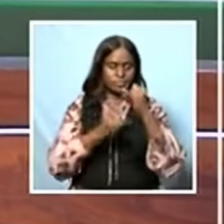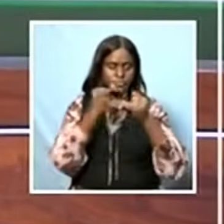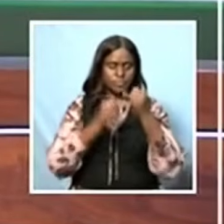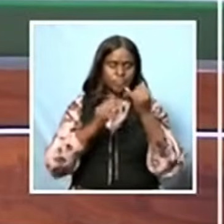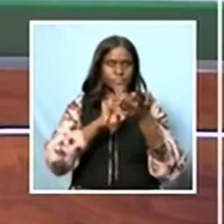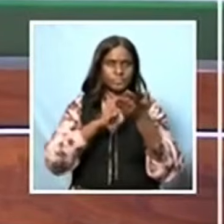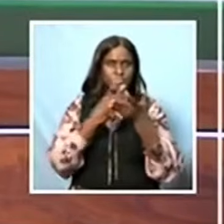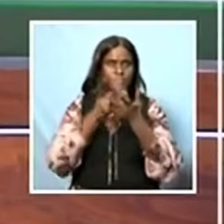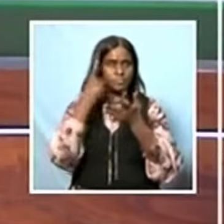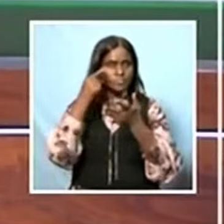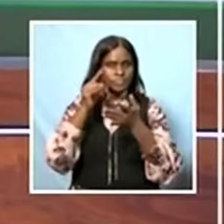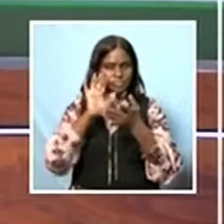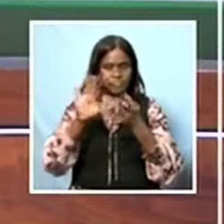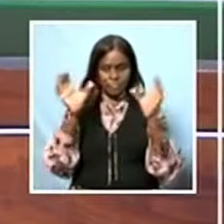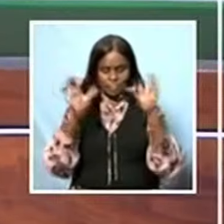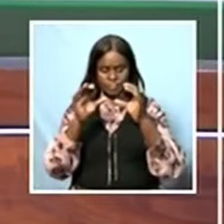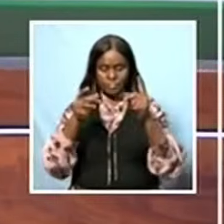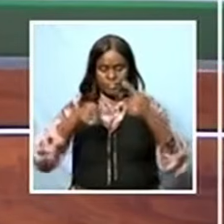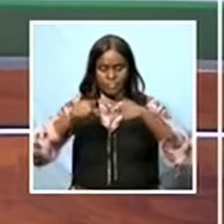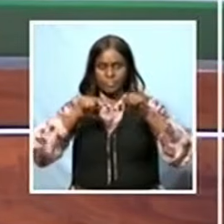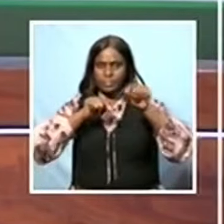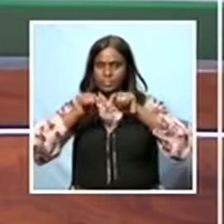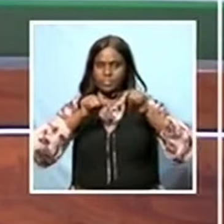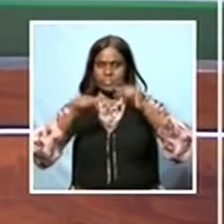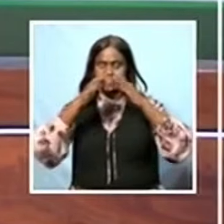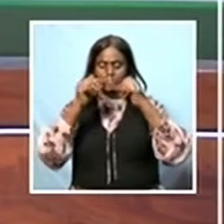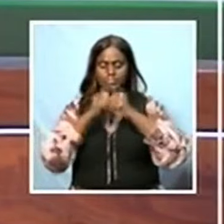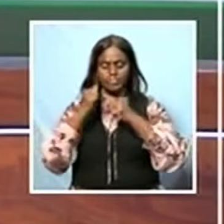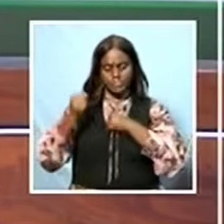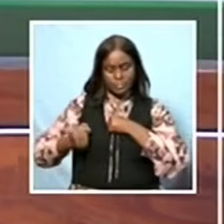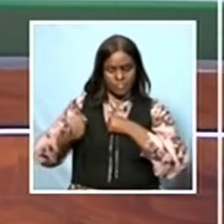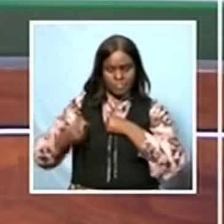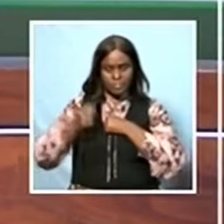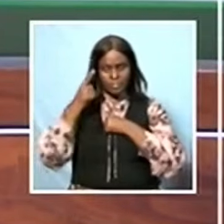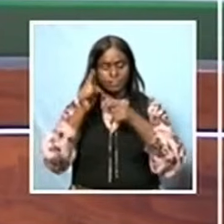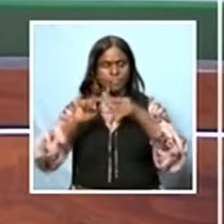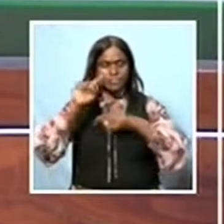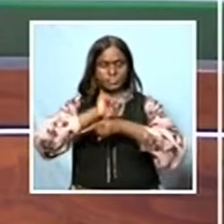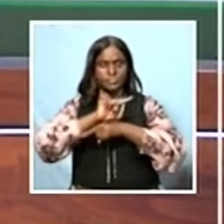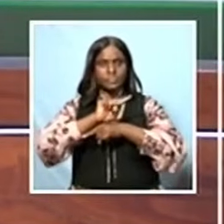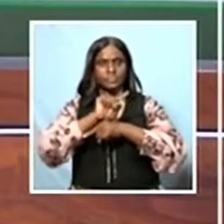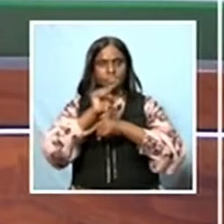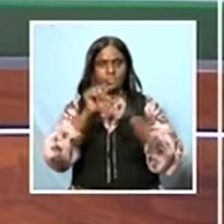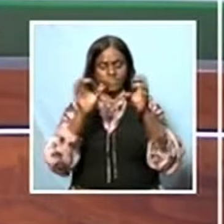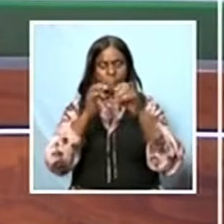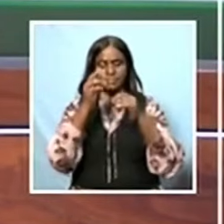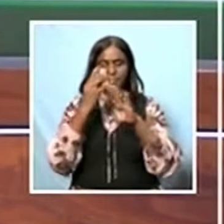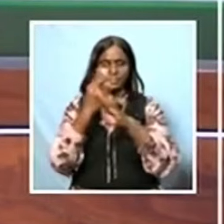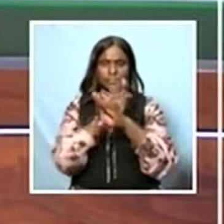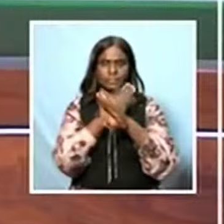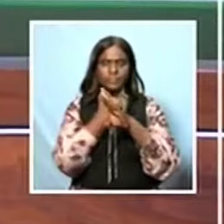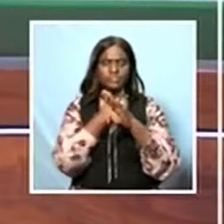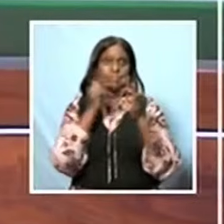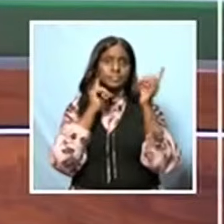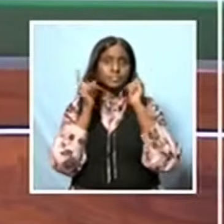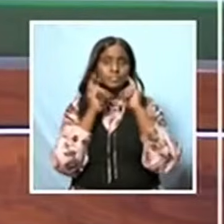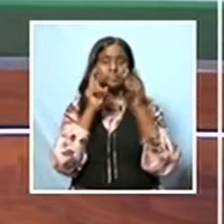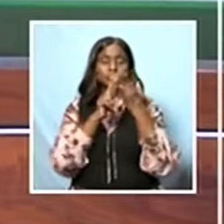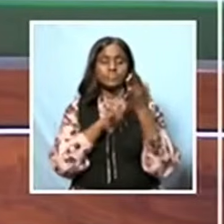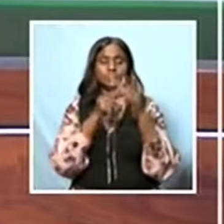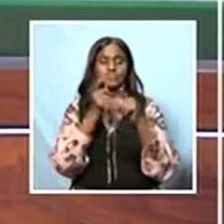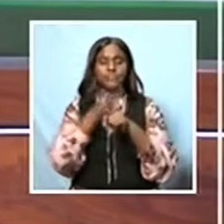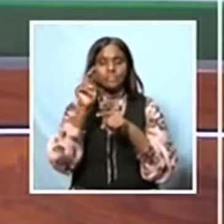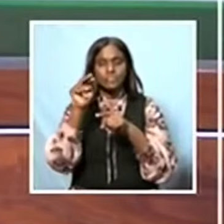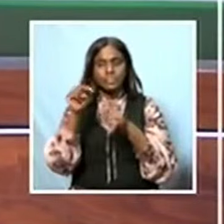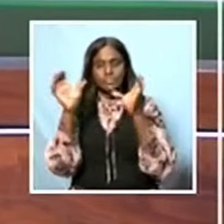witness for the Committee on Local Governance, Housing and Chiefs Affairs for today. This committee earlier on did receive submissions from